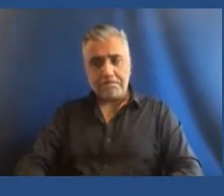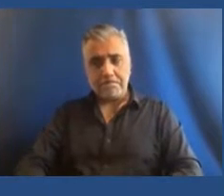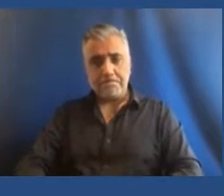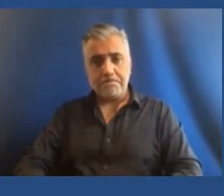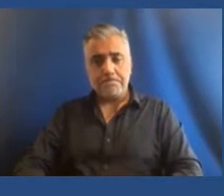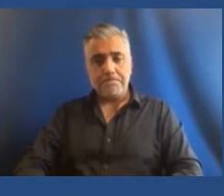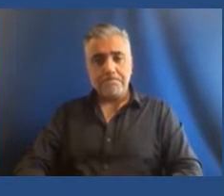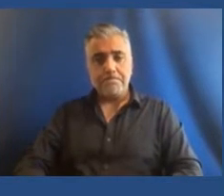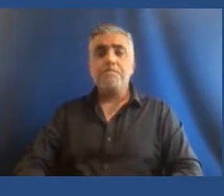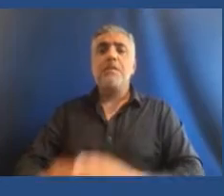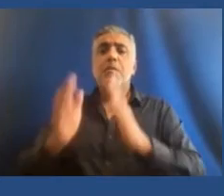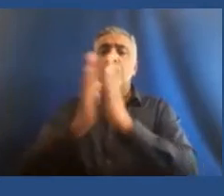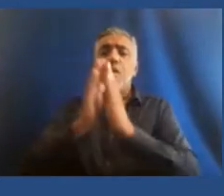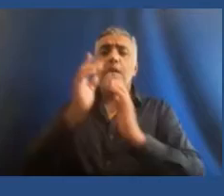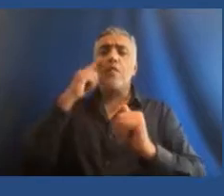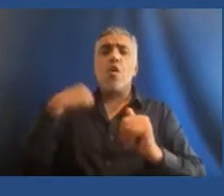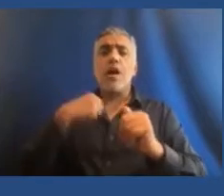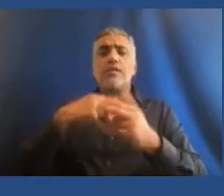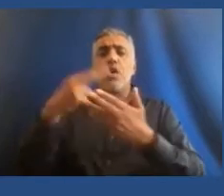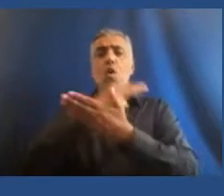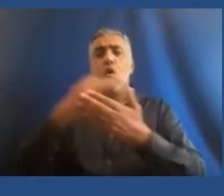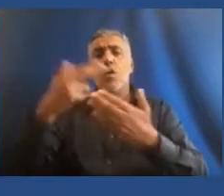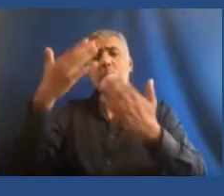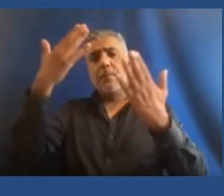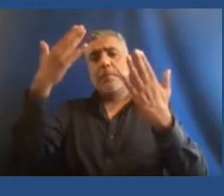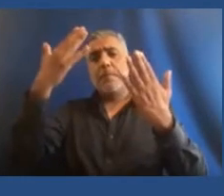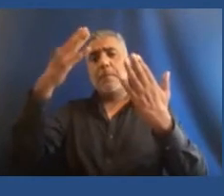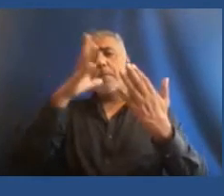frutto ventris tui, Jesus.